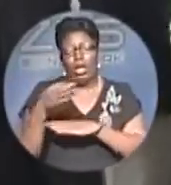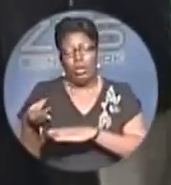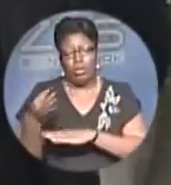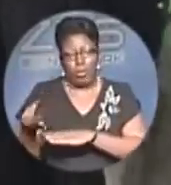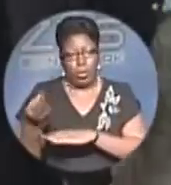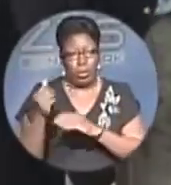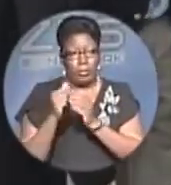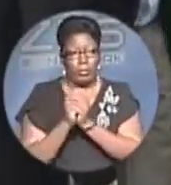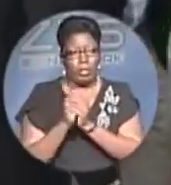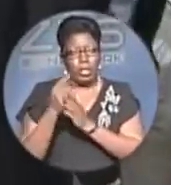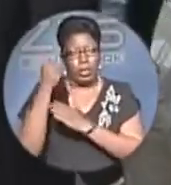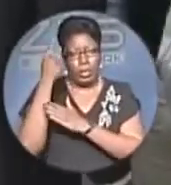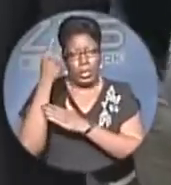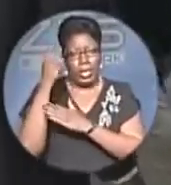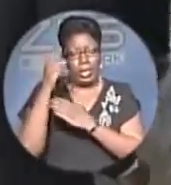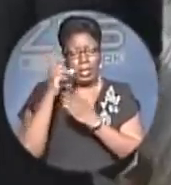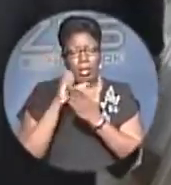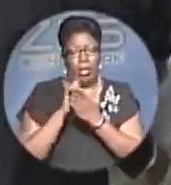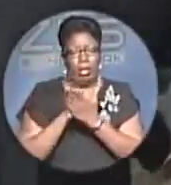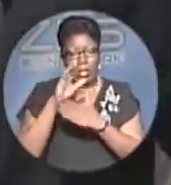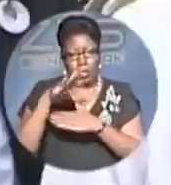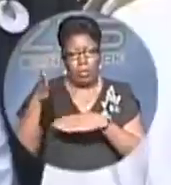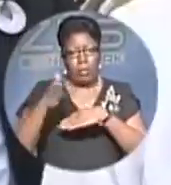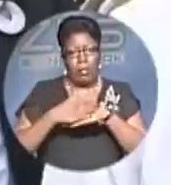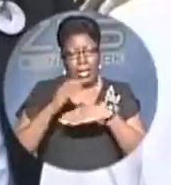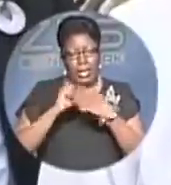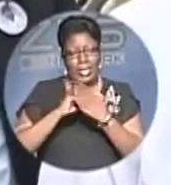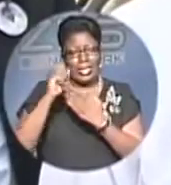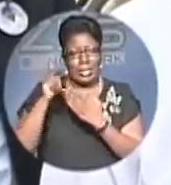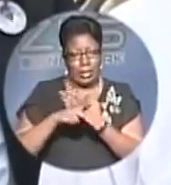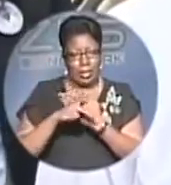in September. I would expect to be done as soon as possible now, yeah.